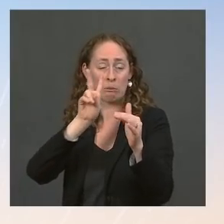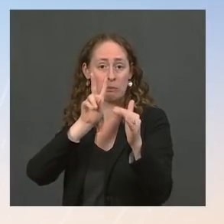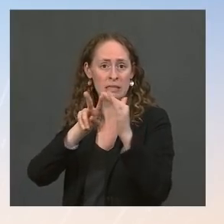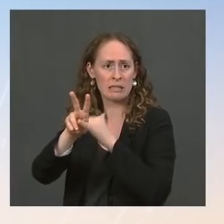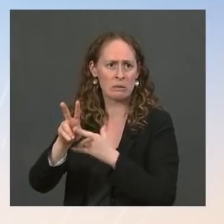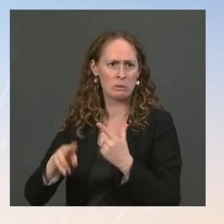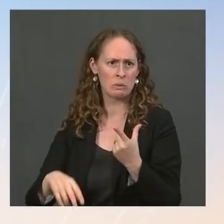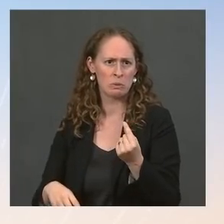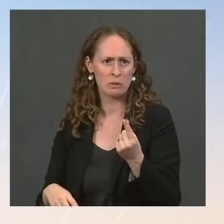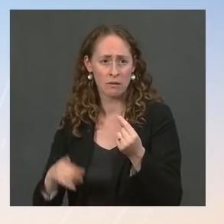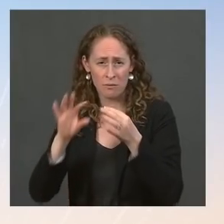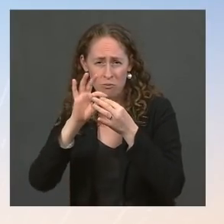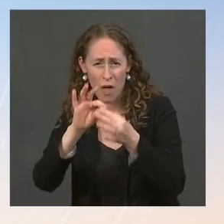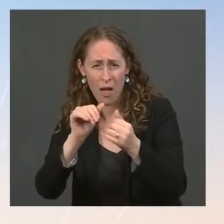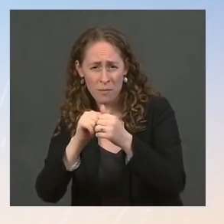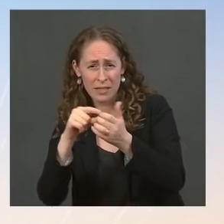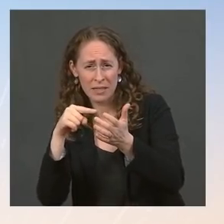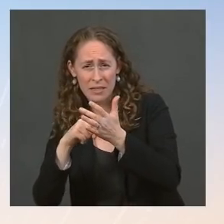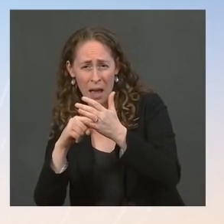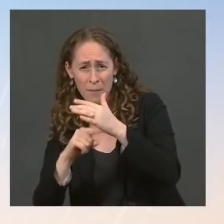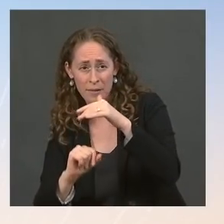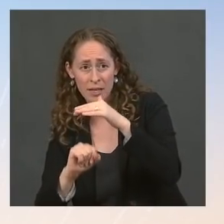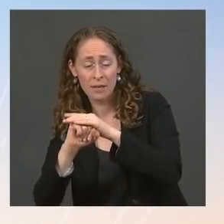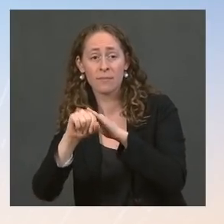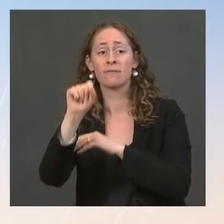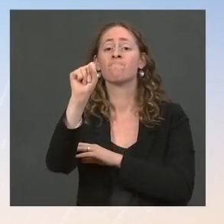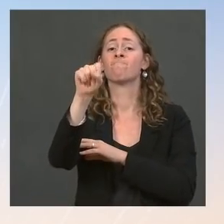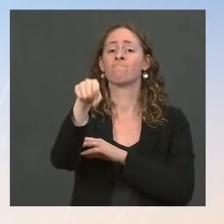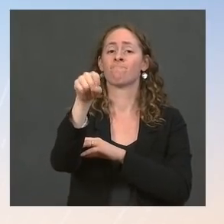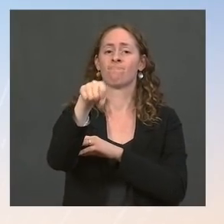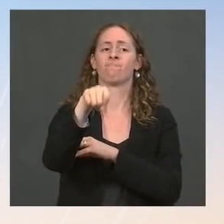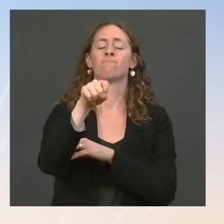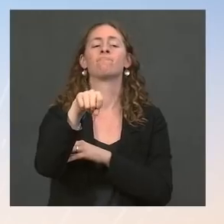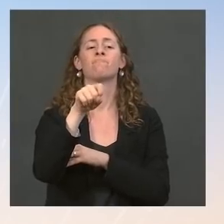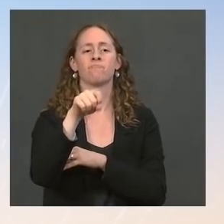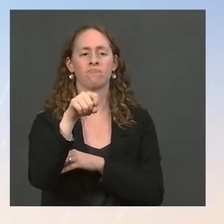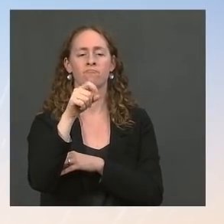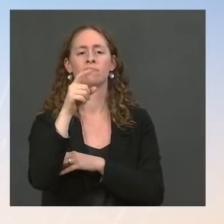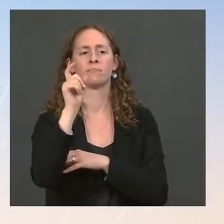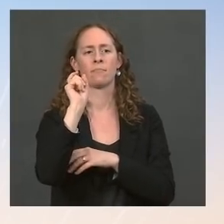limit. Yes, there's one possible way forward. On the CR, our intention is to